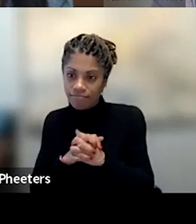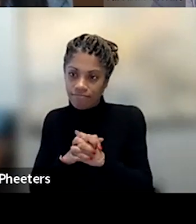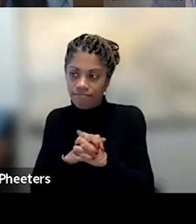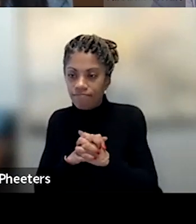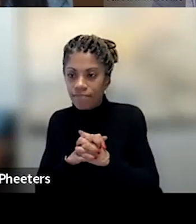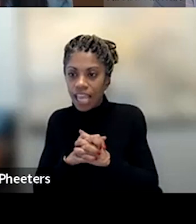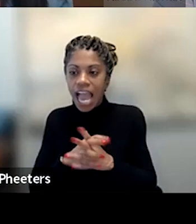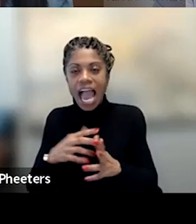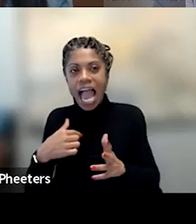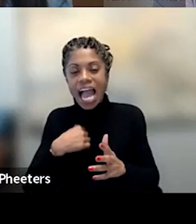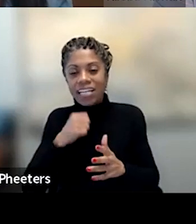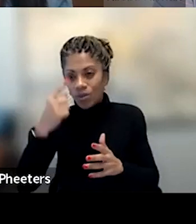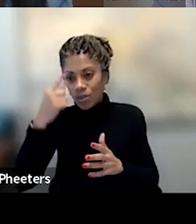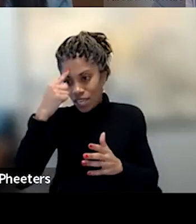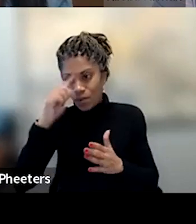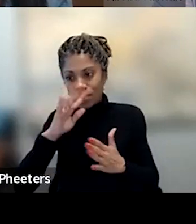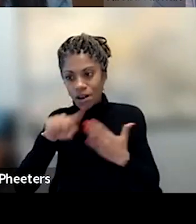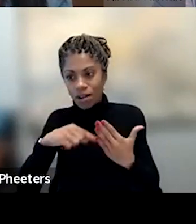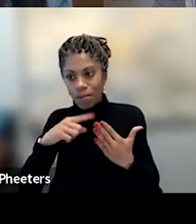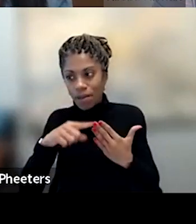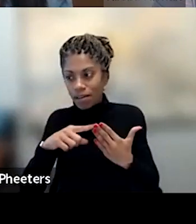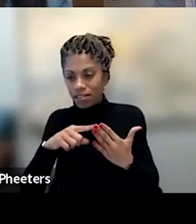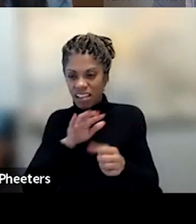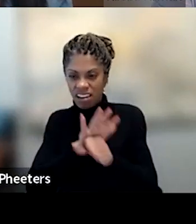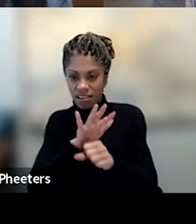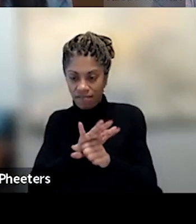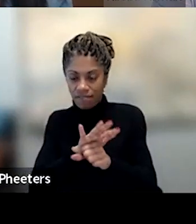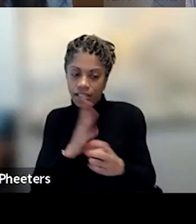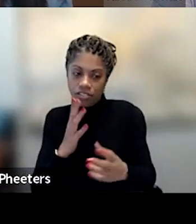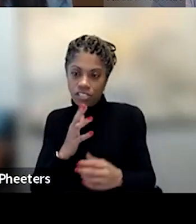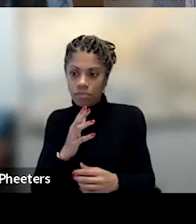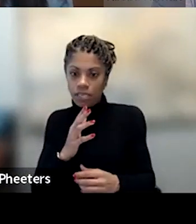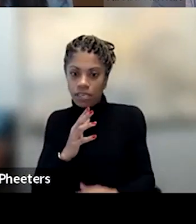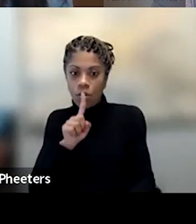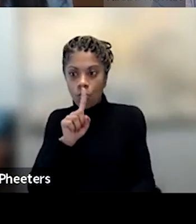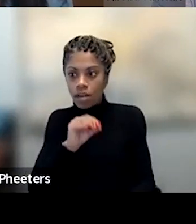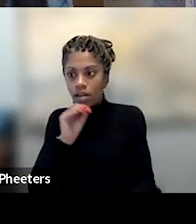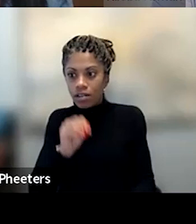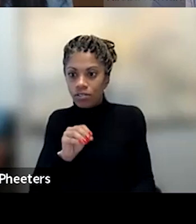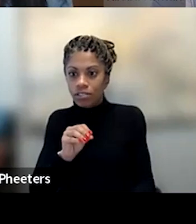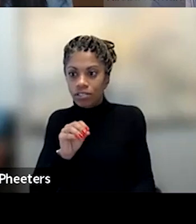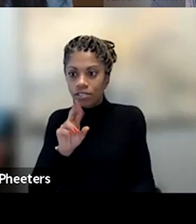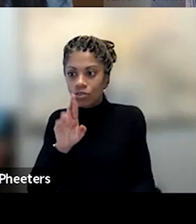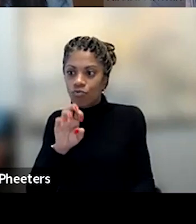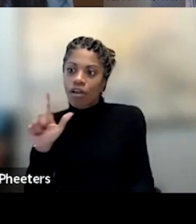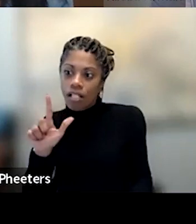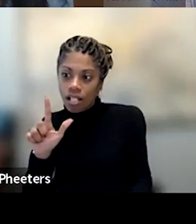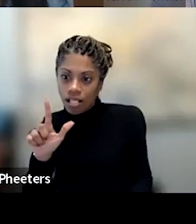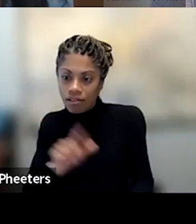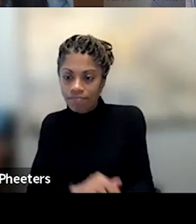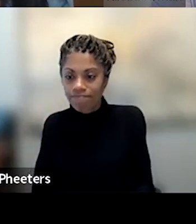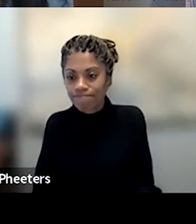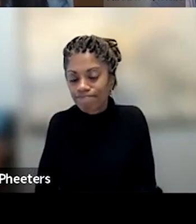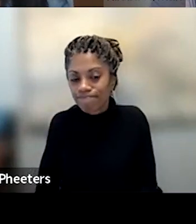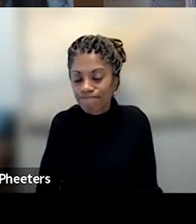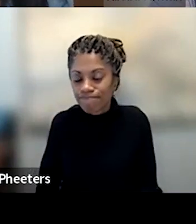enough about the role, like let's just be really, really real. Like, this work usually sits with the person